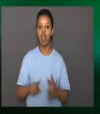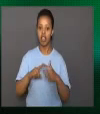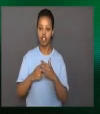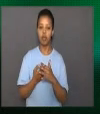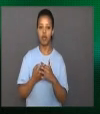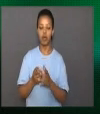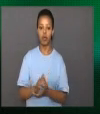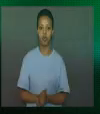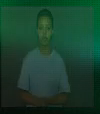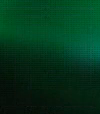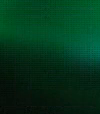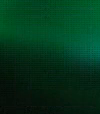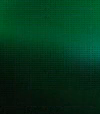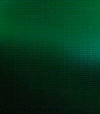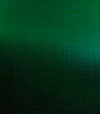Begin.